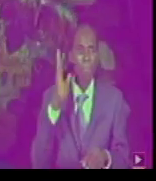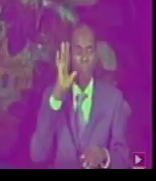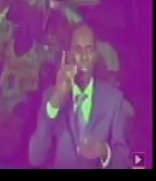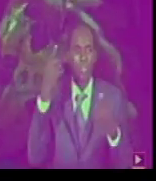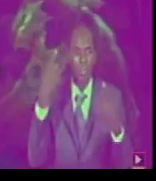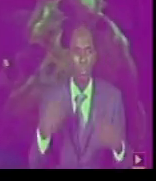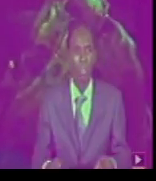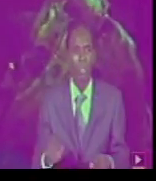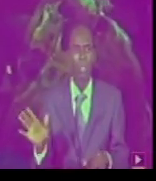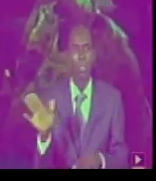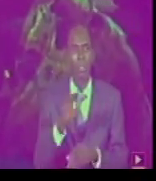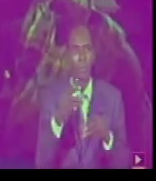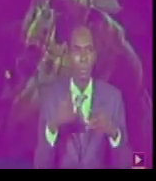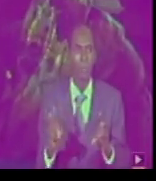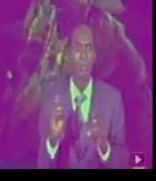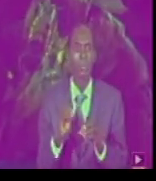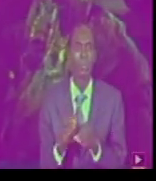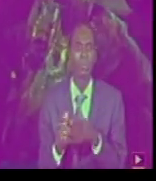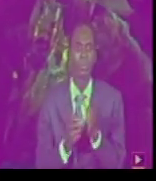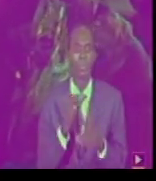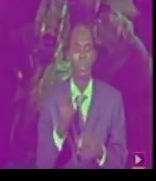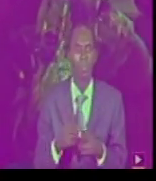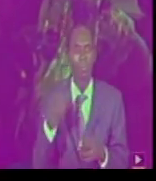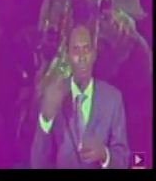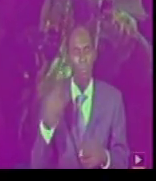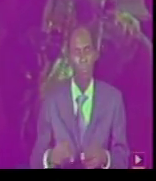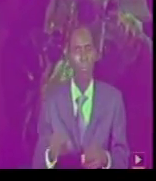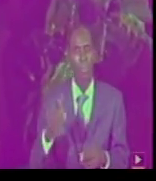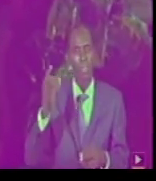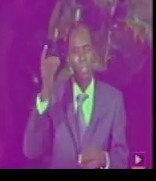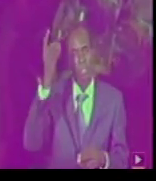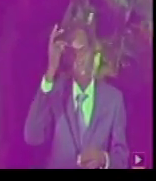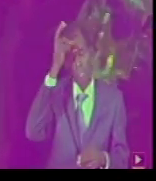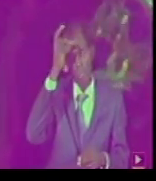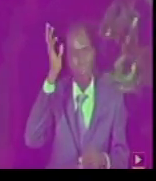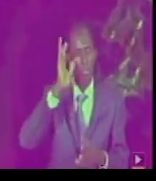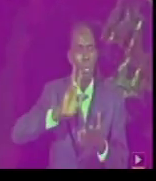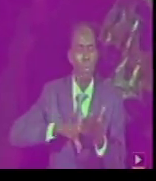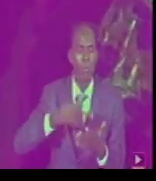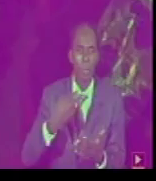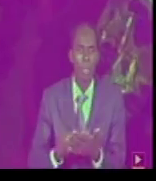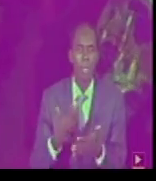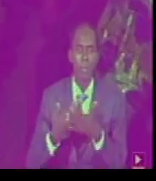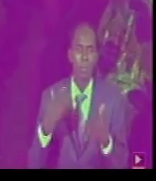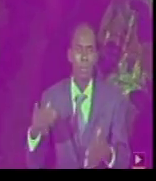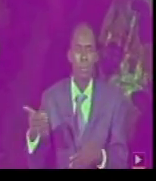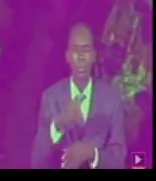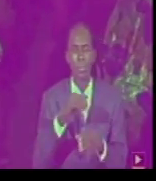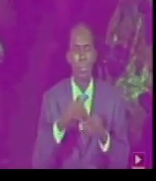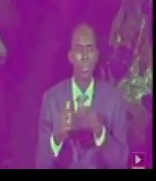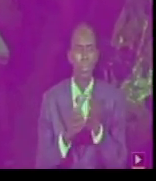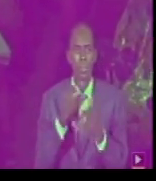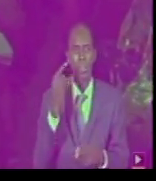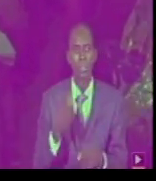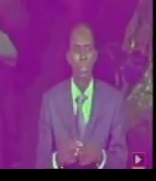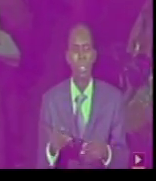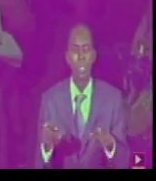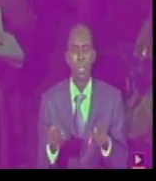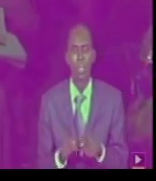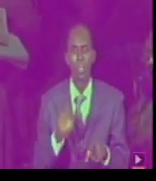way. The devil will fall before you in Jesus' name. As your